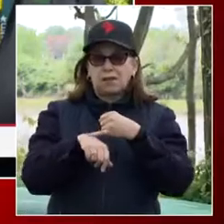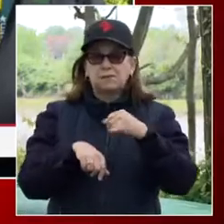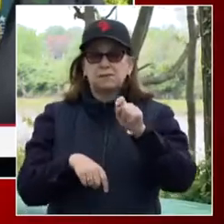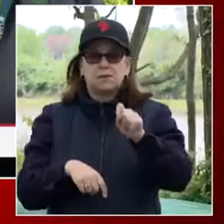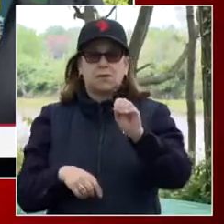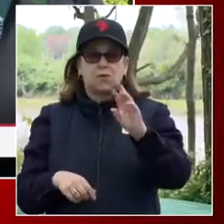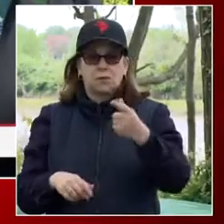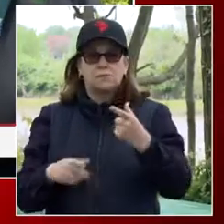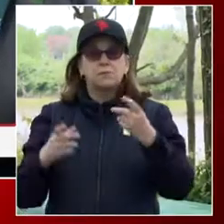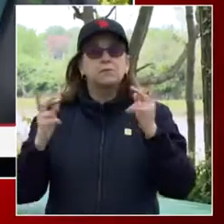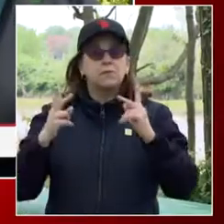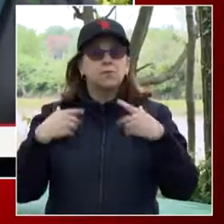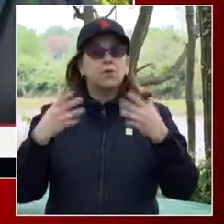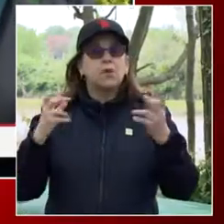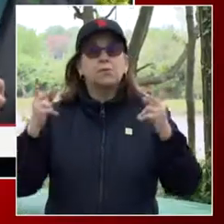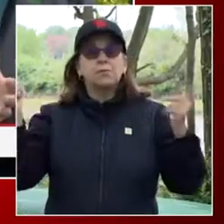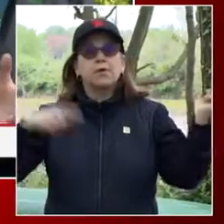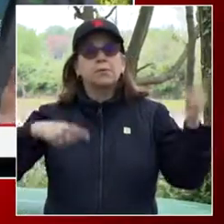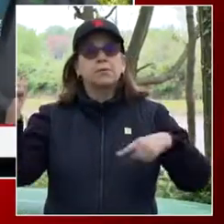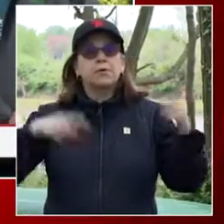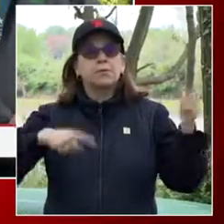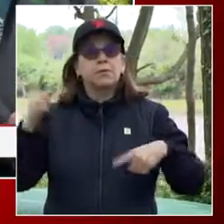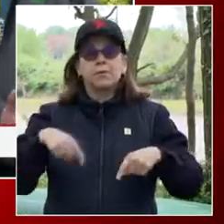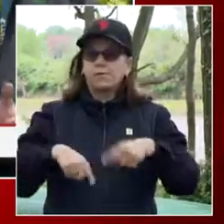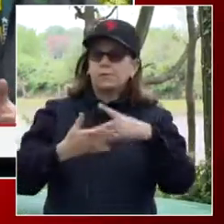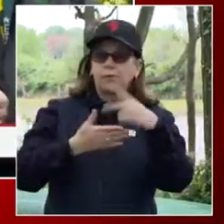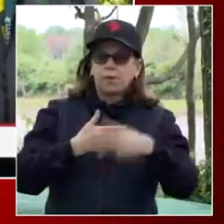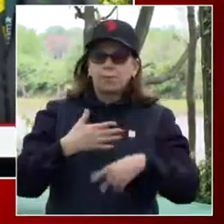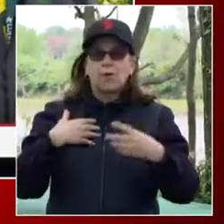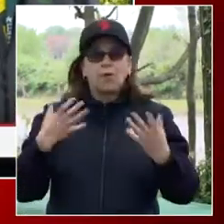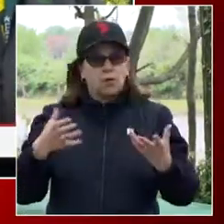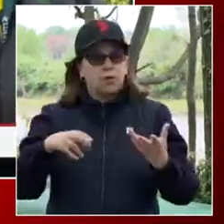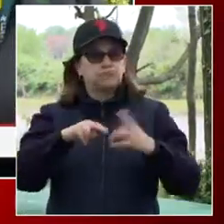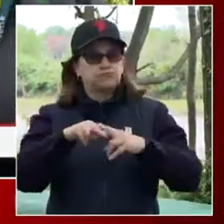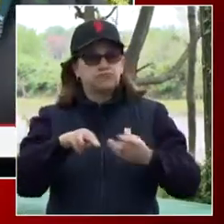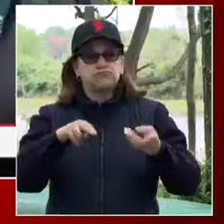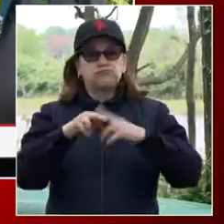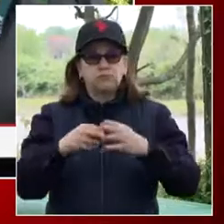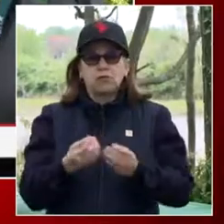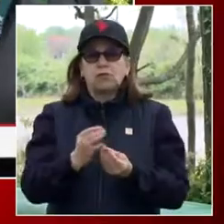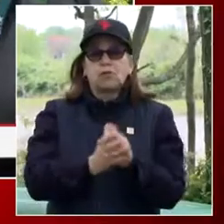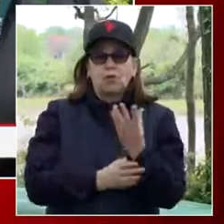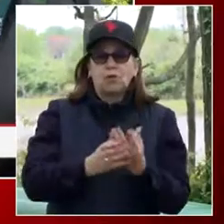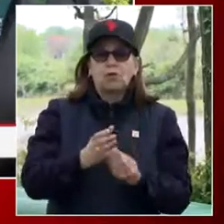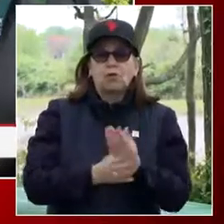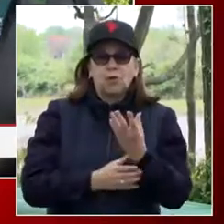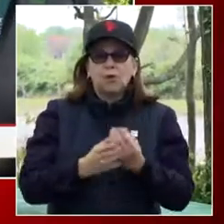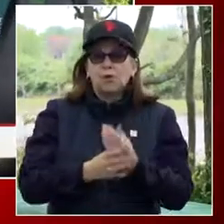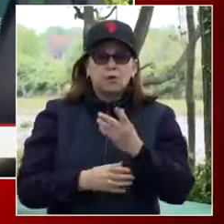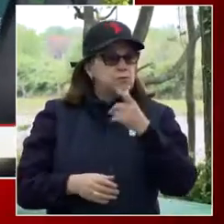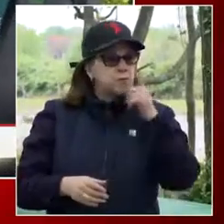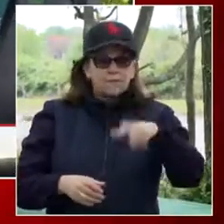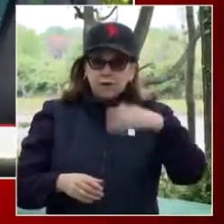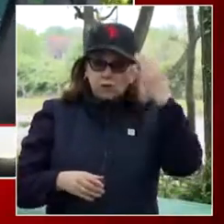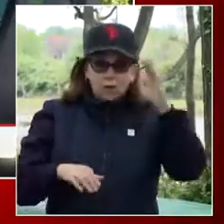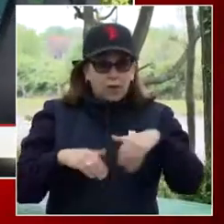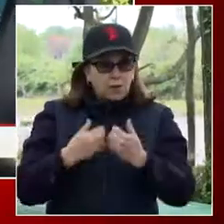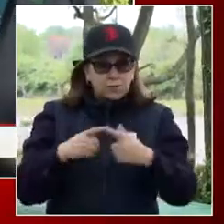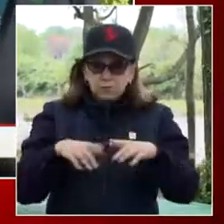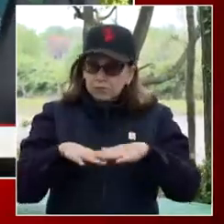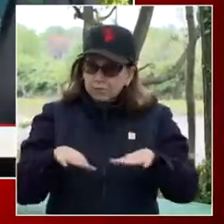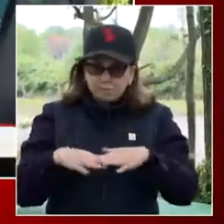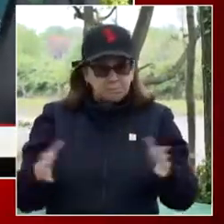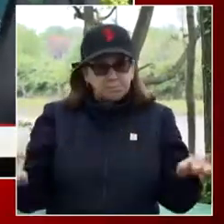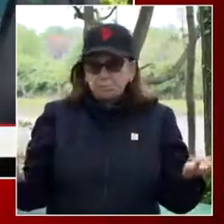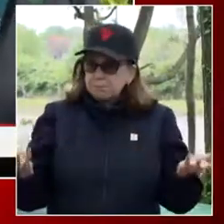program. I want this program to grow, so I want it to be very successful. You don't have to know how to swim to be coming out with us.